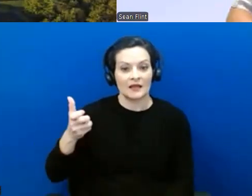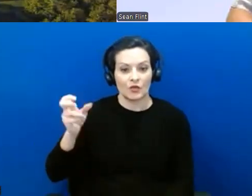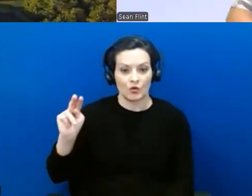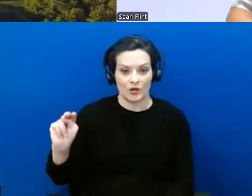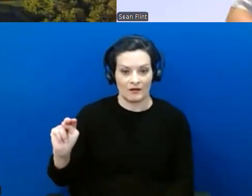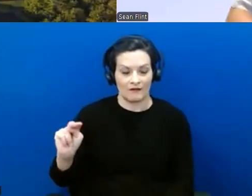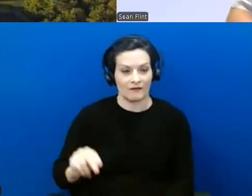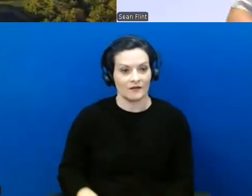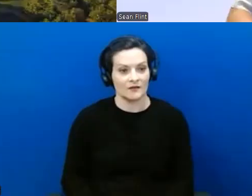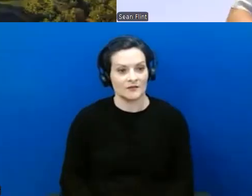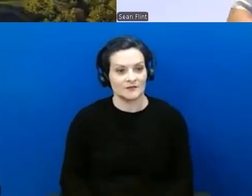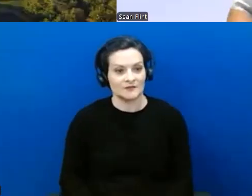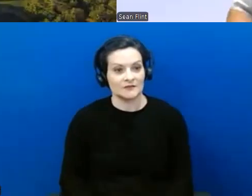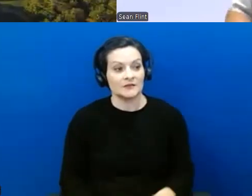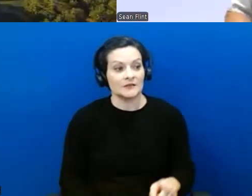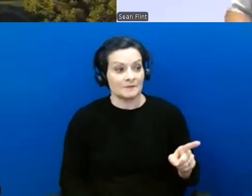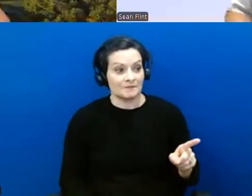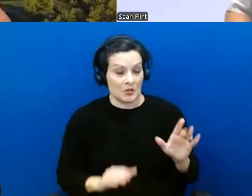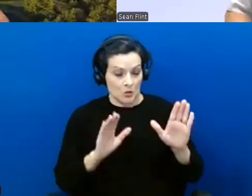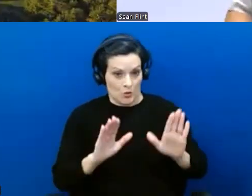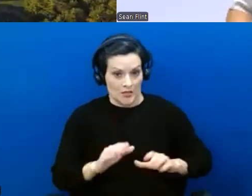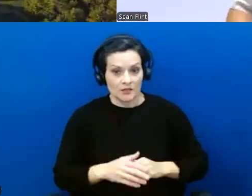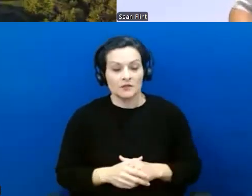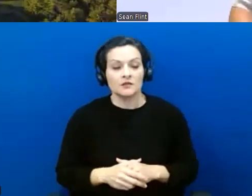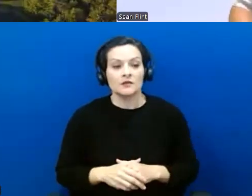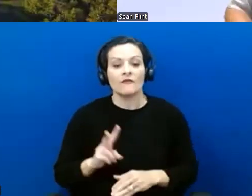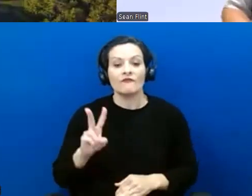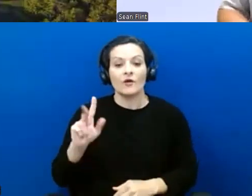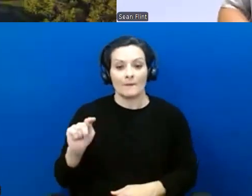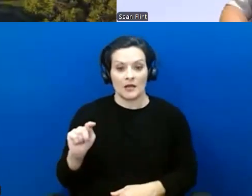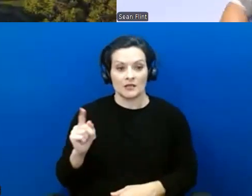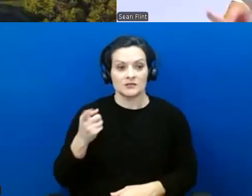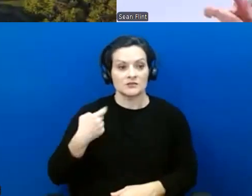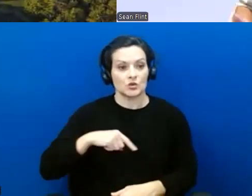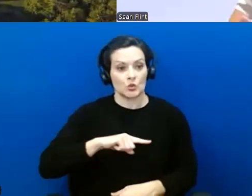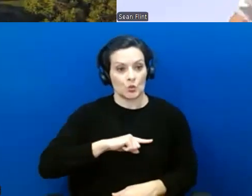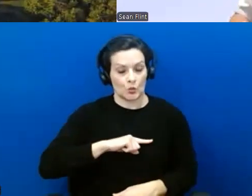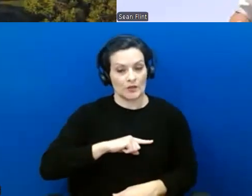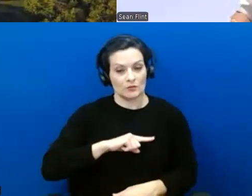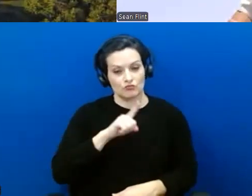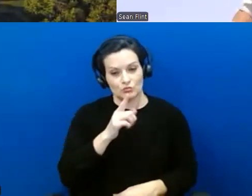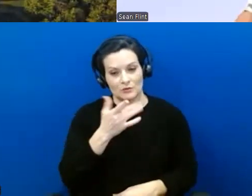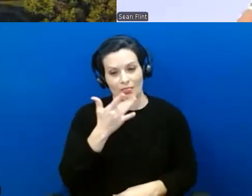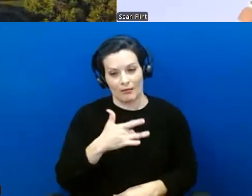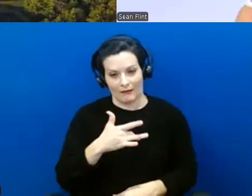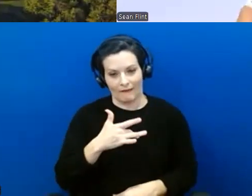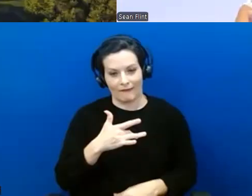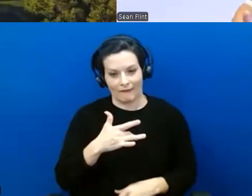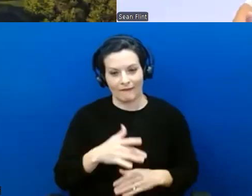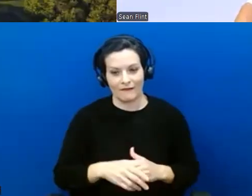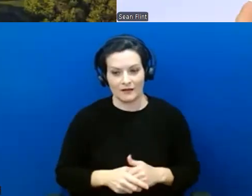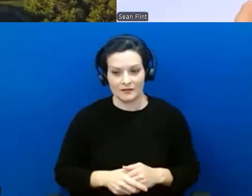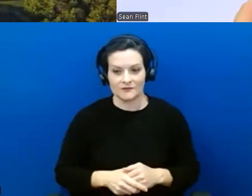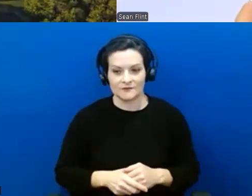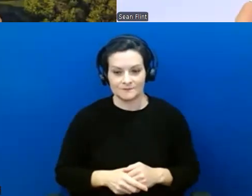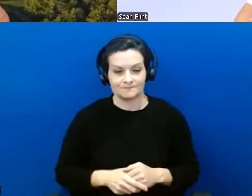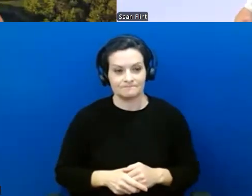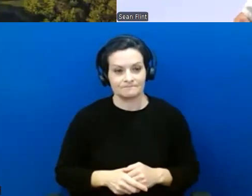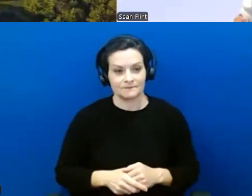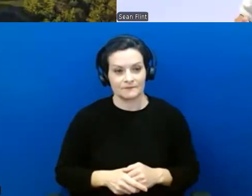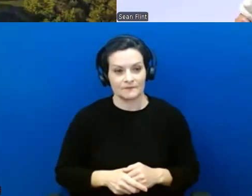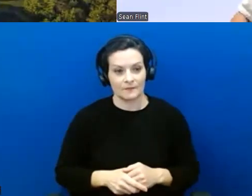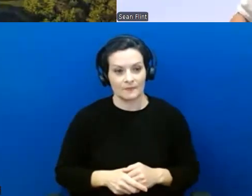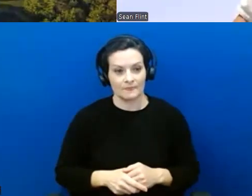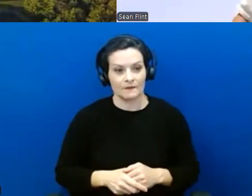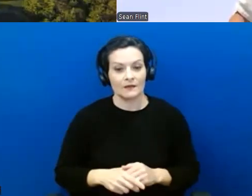Yeah, great. So in Vermont, we are already lucky enough that our management of